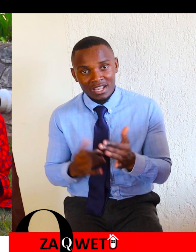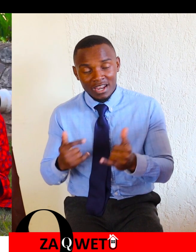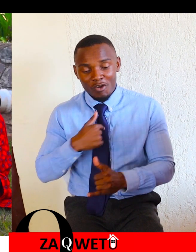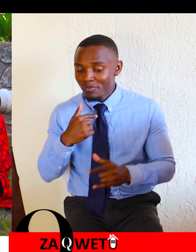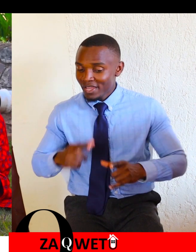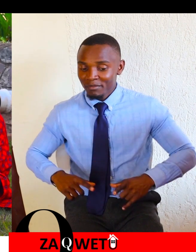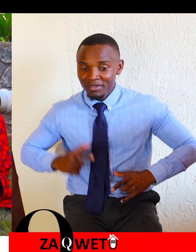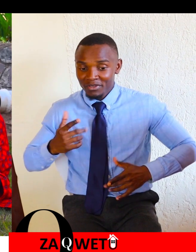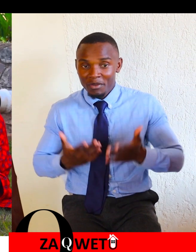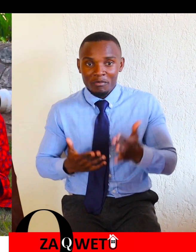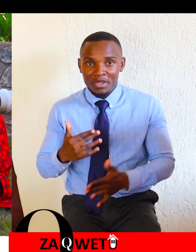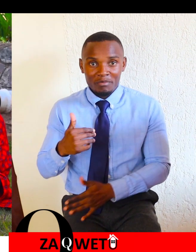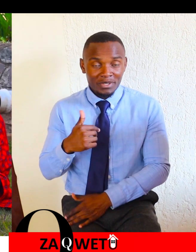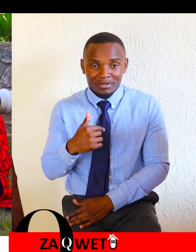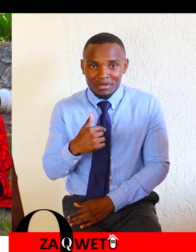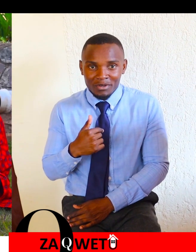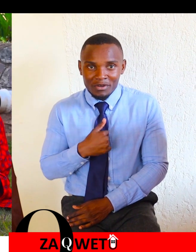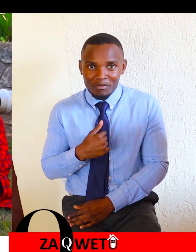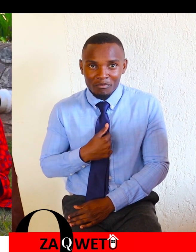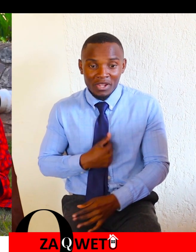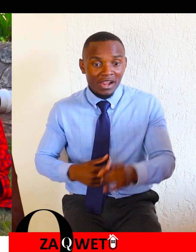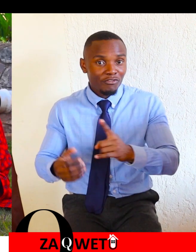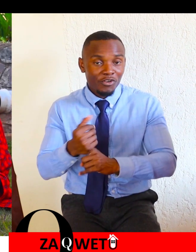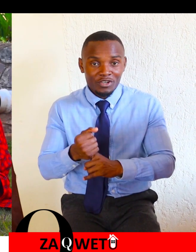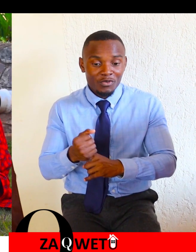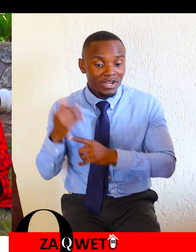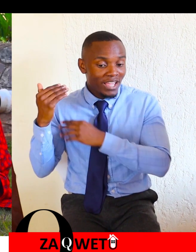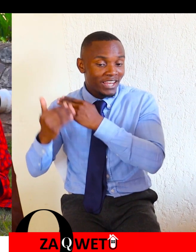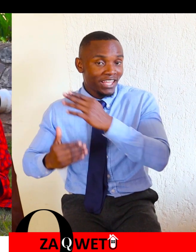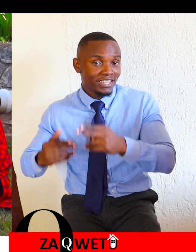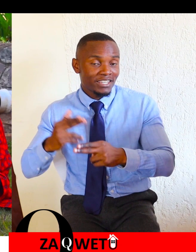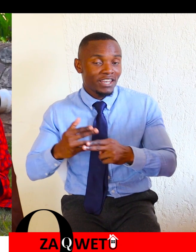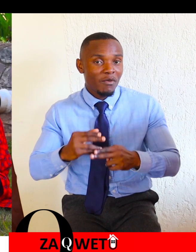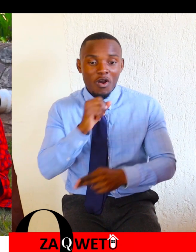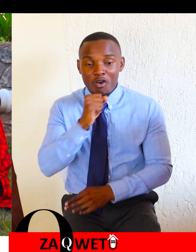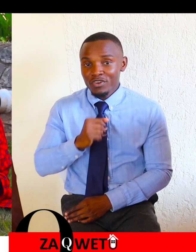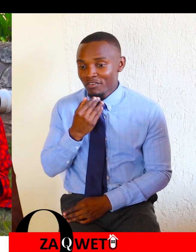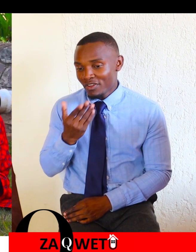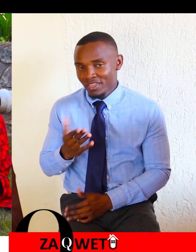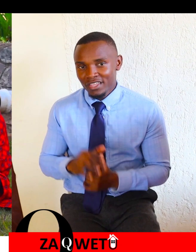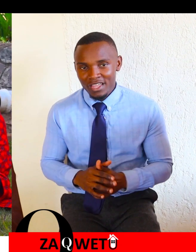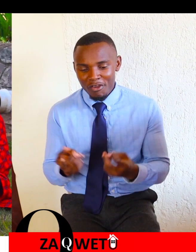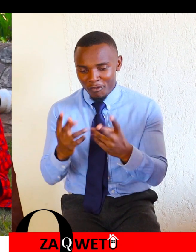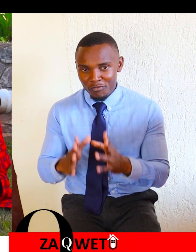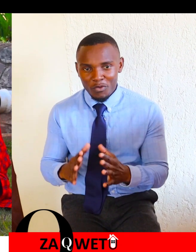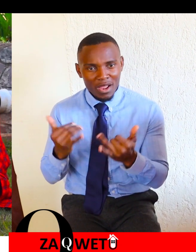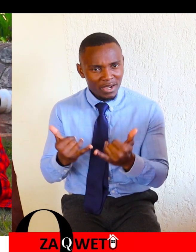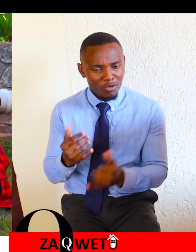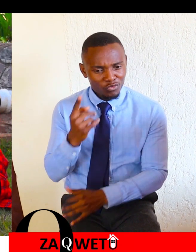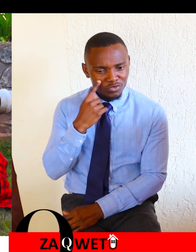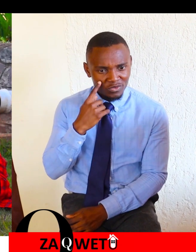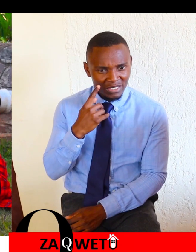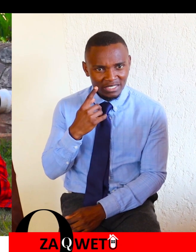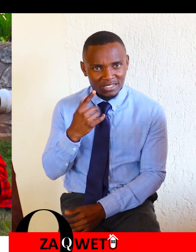inamaanisha nini. Kwa hivyo naishi, inaweza kuwa hata nimerisi babu yake mtu hapa. Mtazamaji,